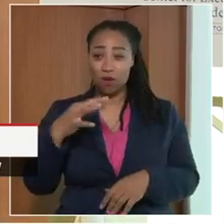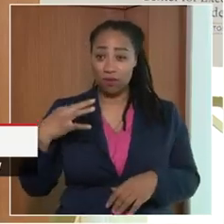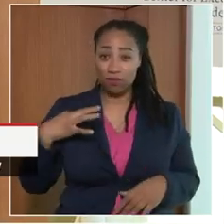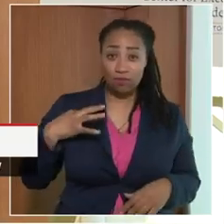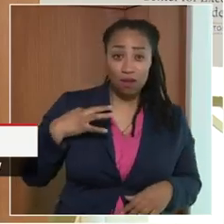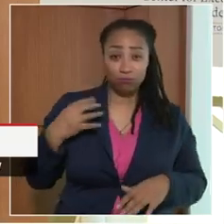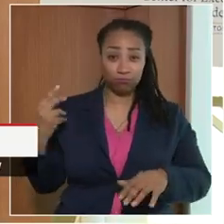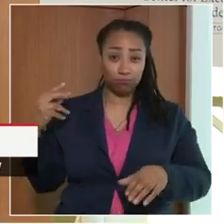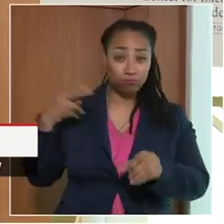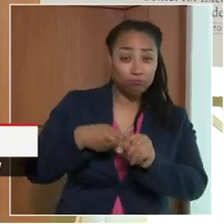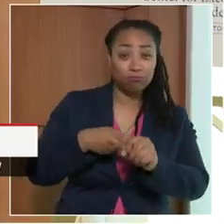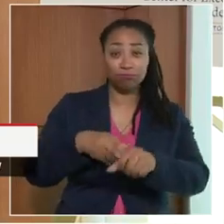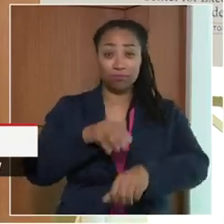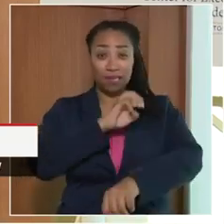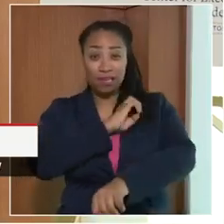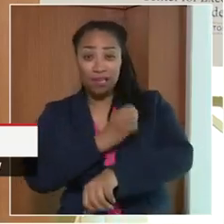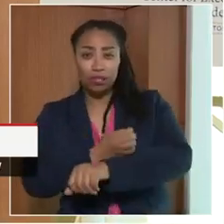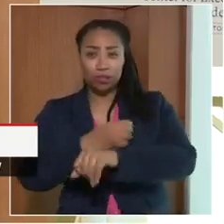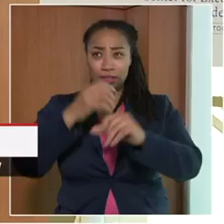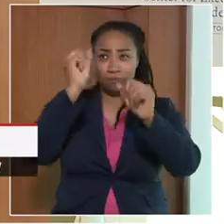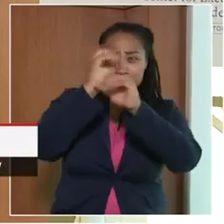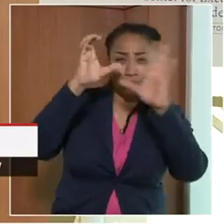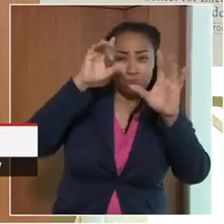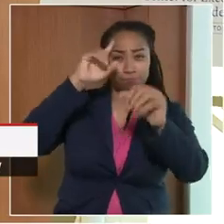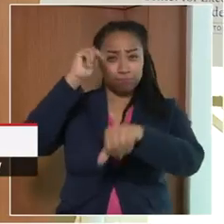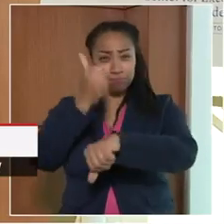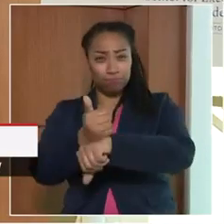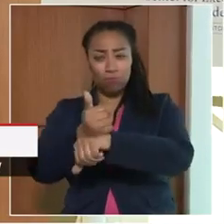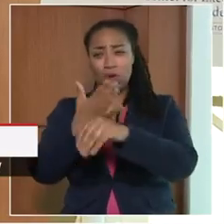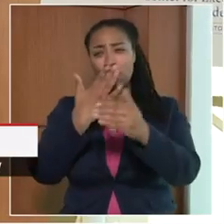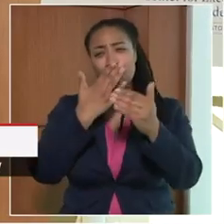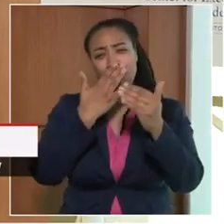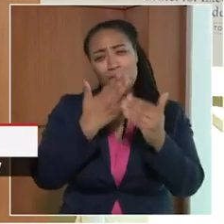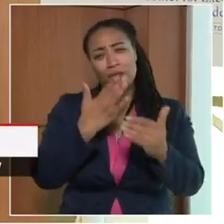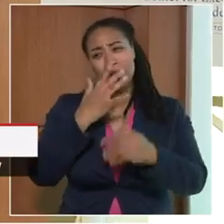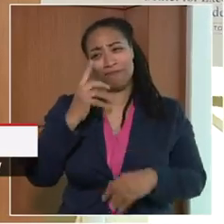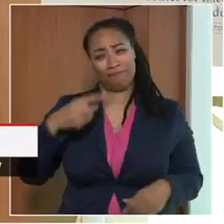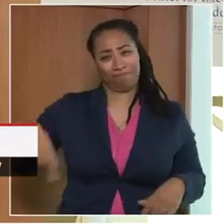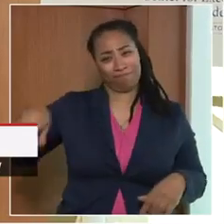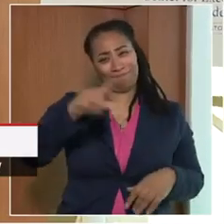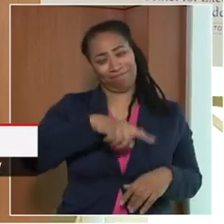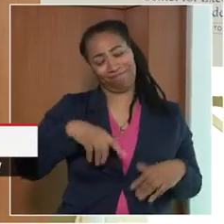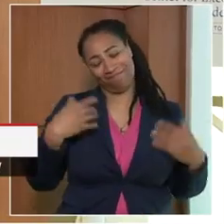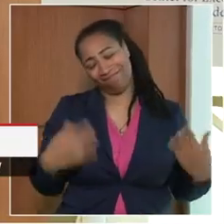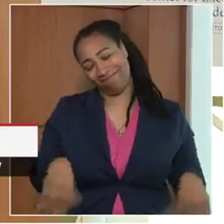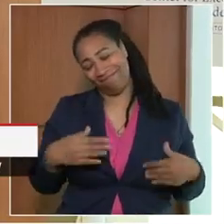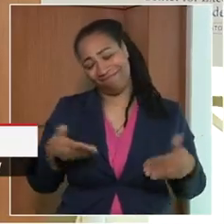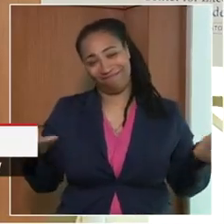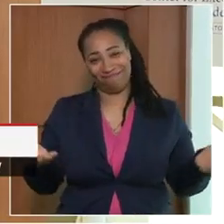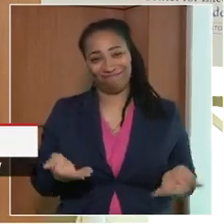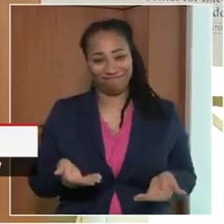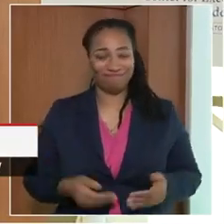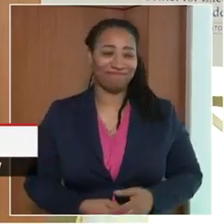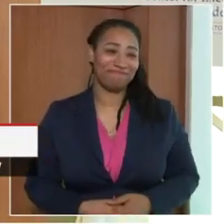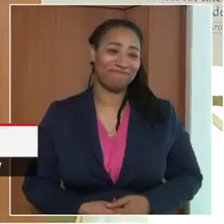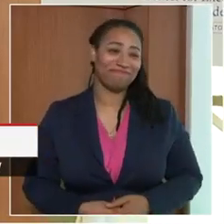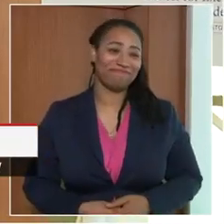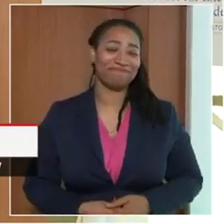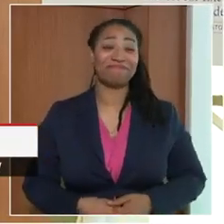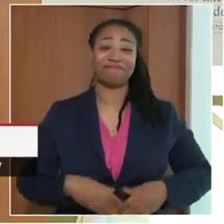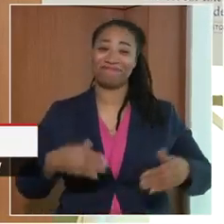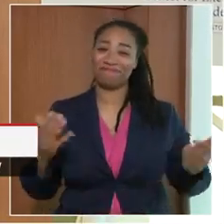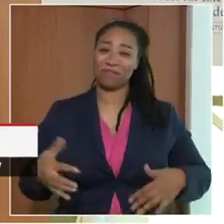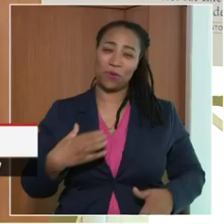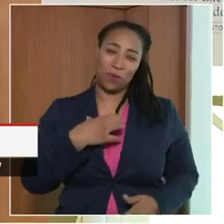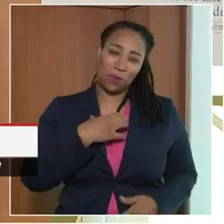around the center. So again, welcome on behalf of the center, and we just really wish you all the best as